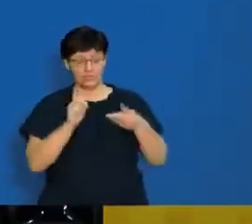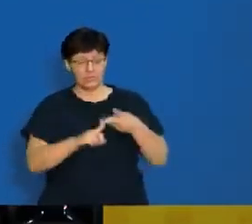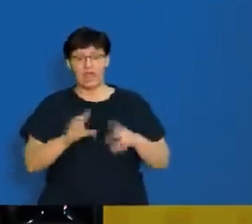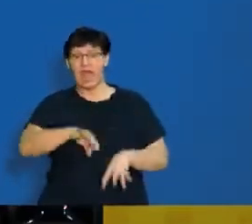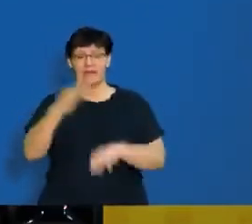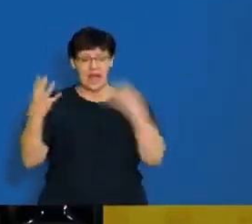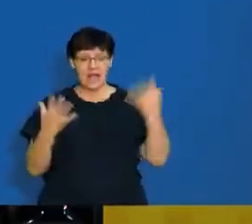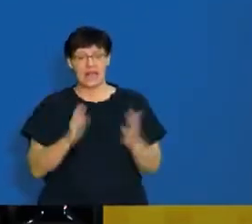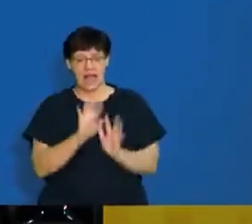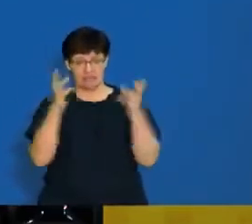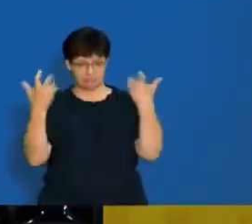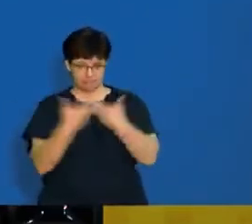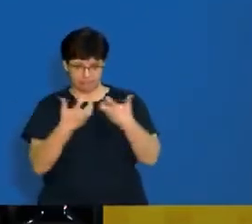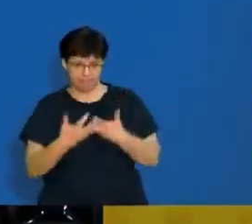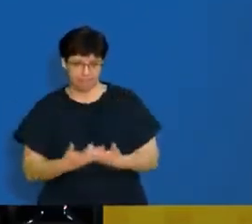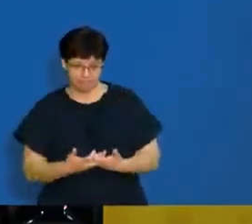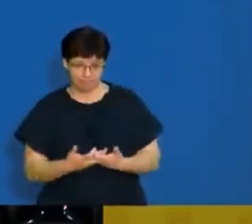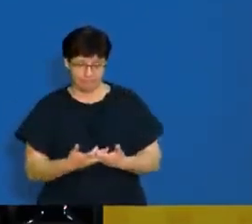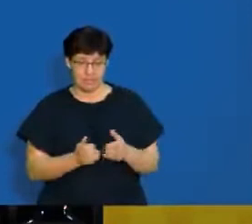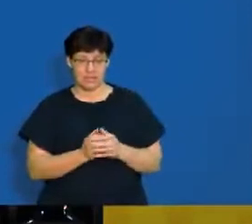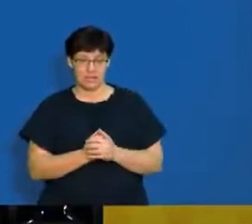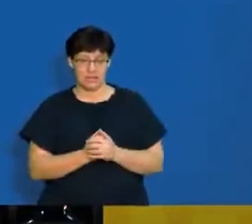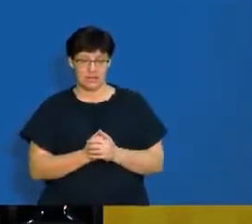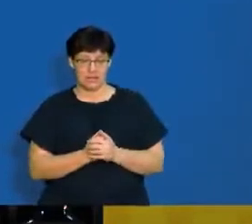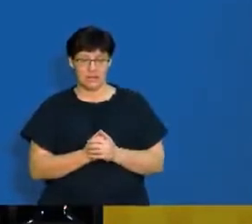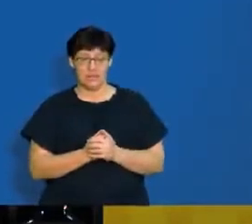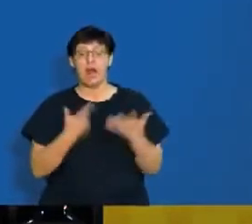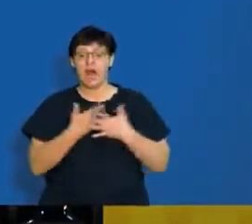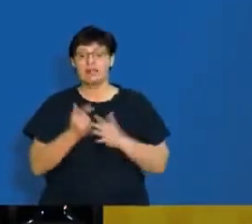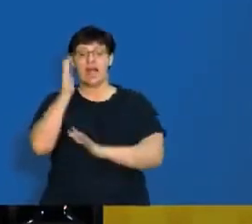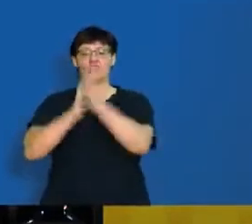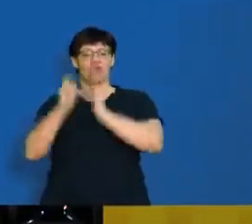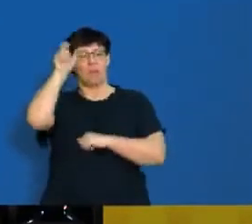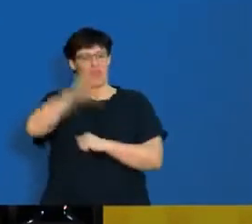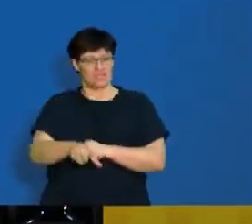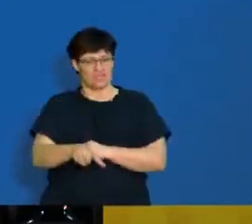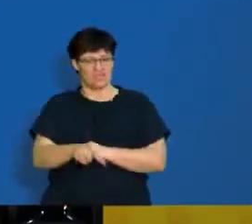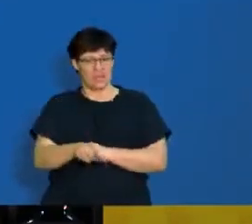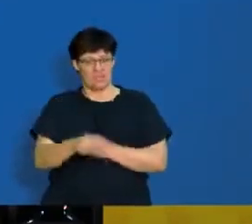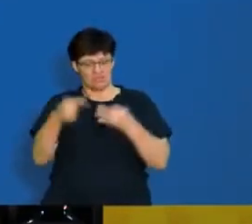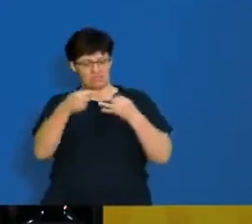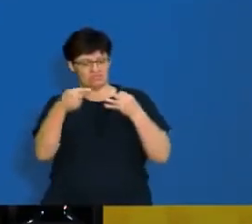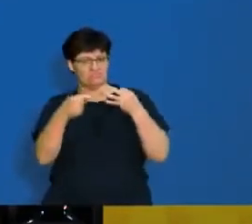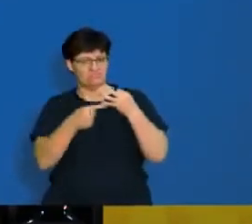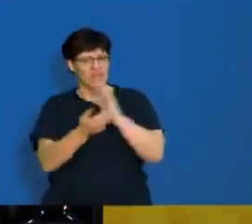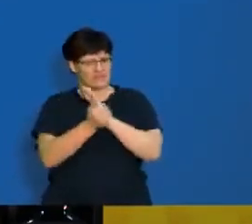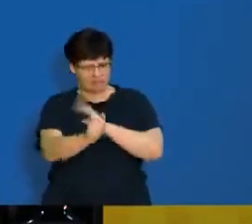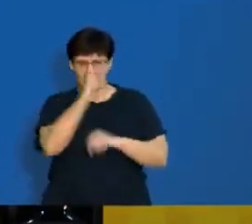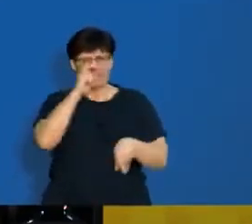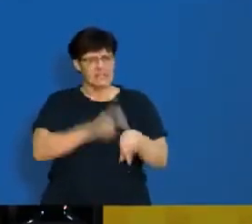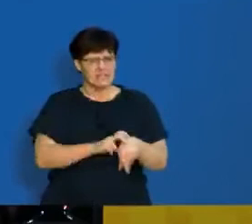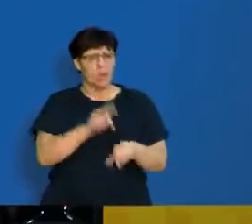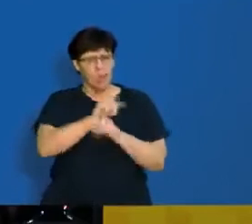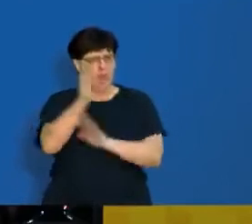and synthesize. Okay, now again, as an historian, you should be able to do these skills. Very, very